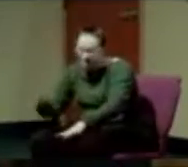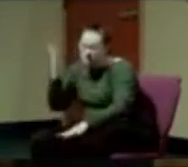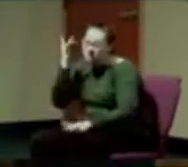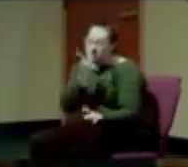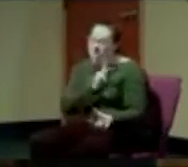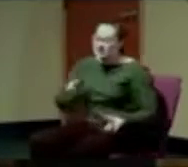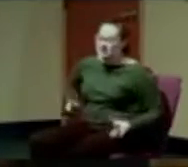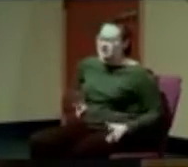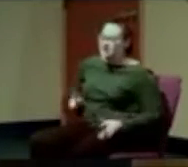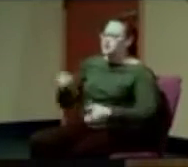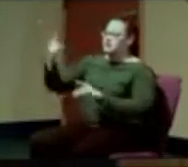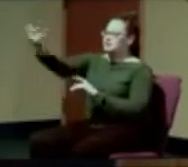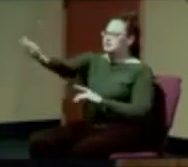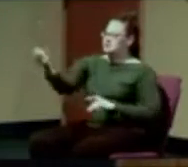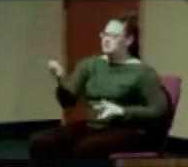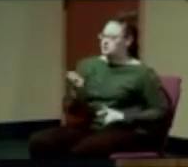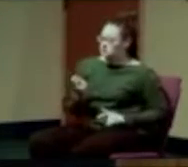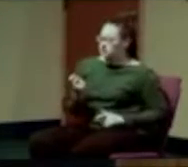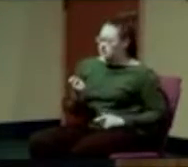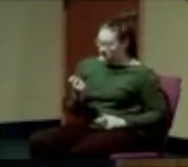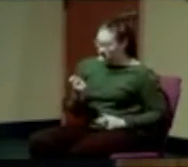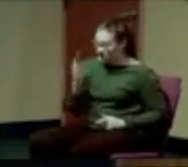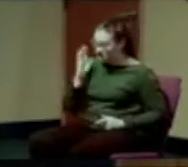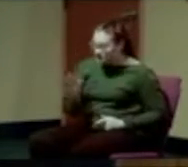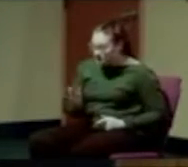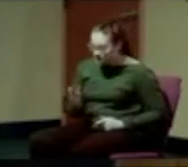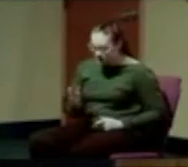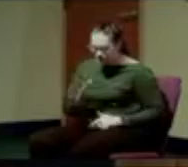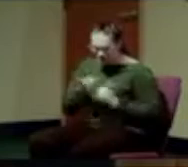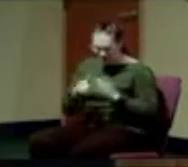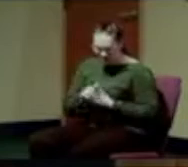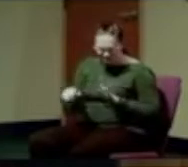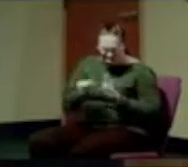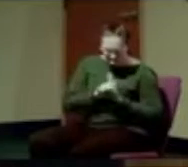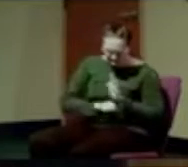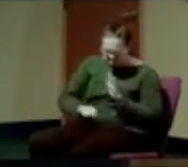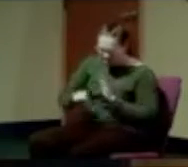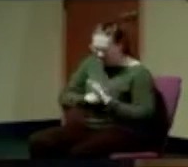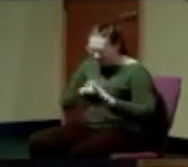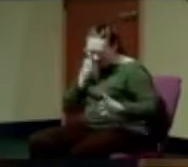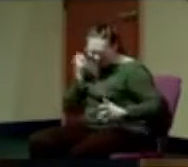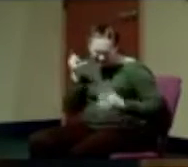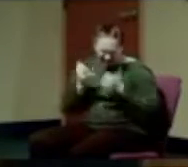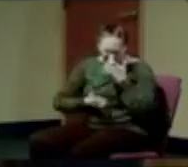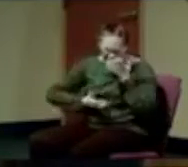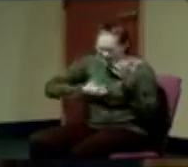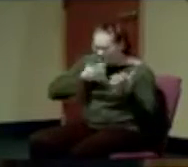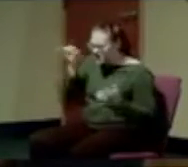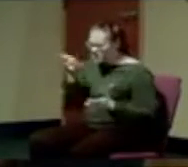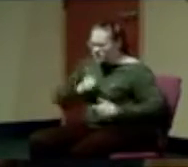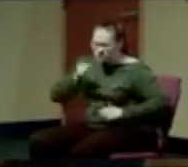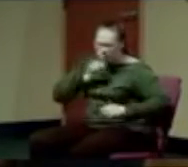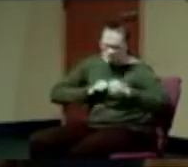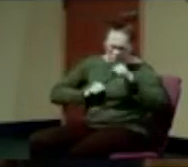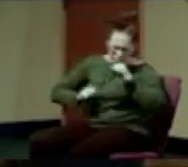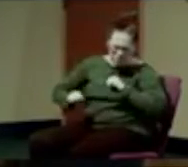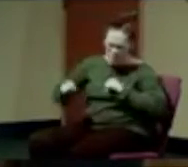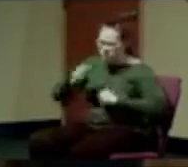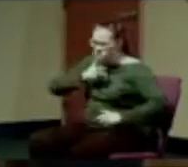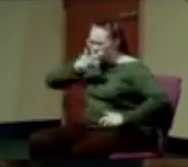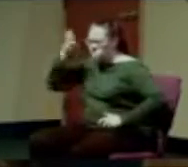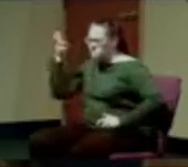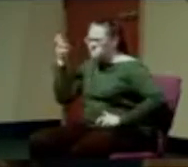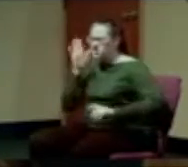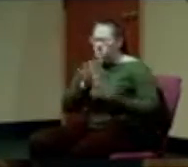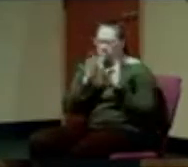and go through. You can take your clothing that has all the stains of sin, all the anger, all the unrighteousness, all the times you got mad at your